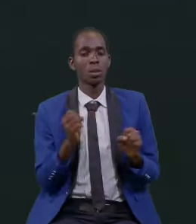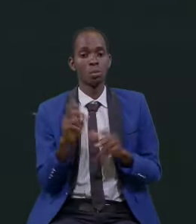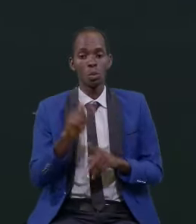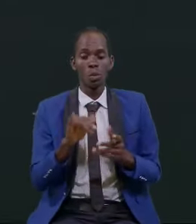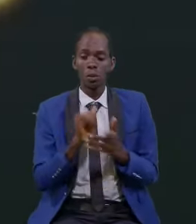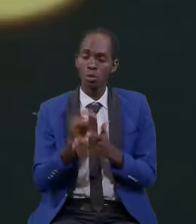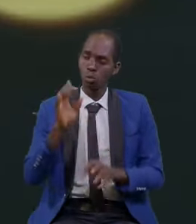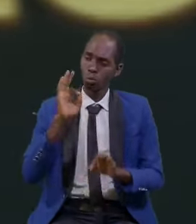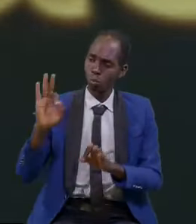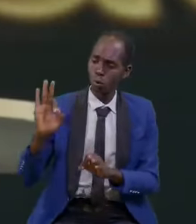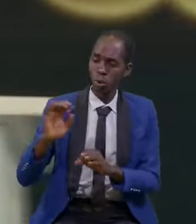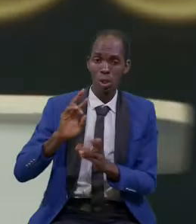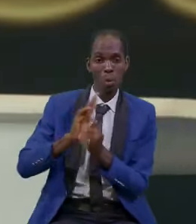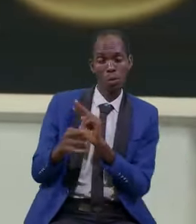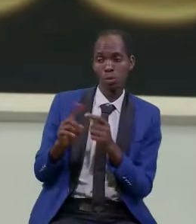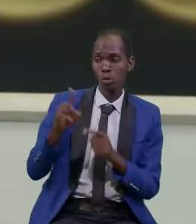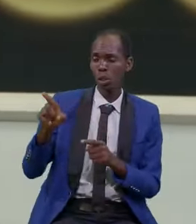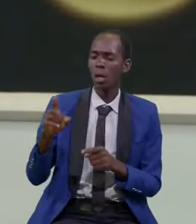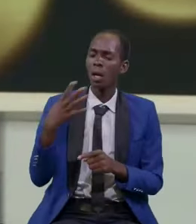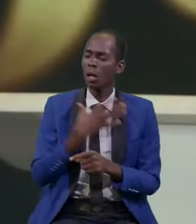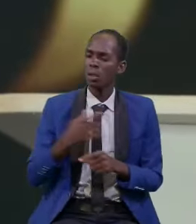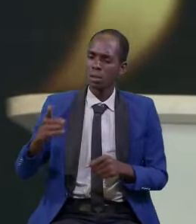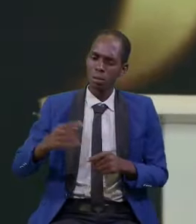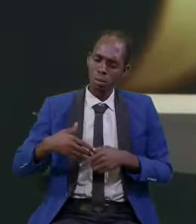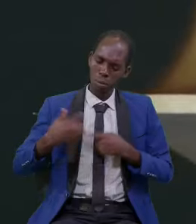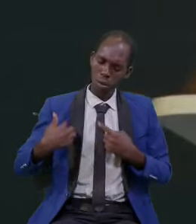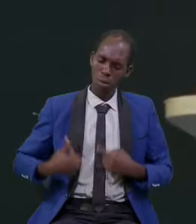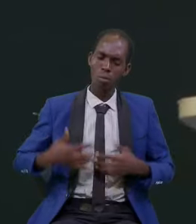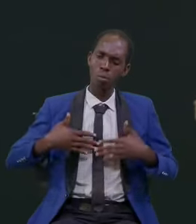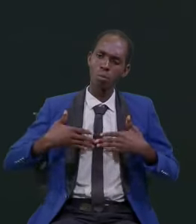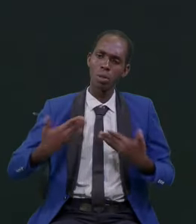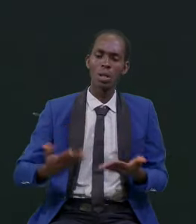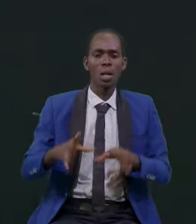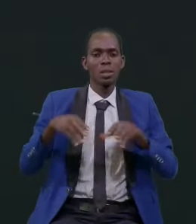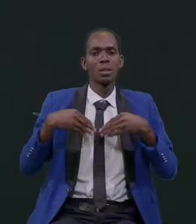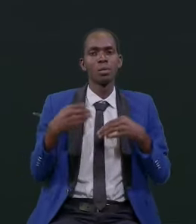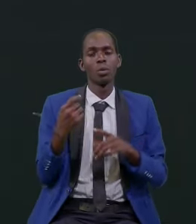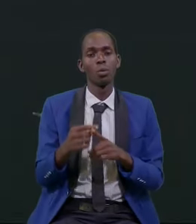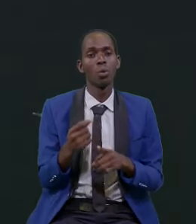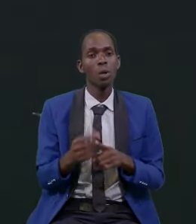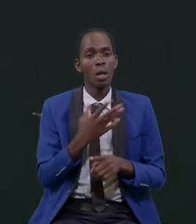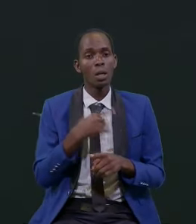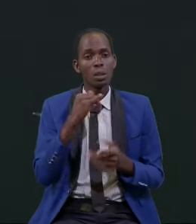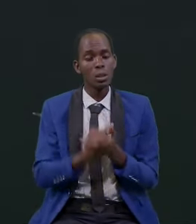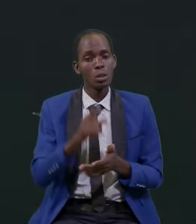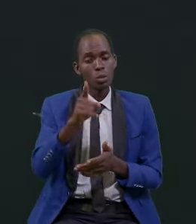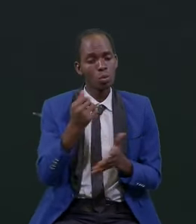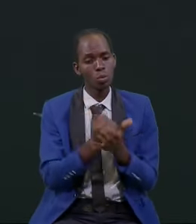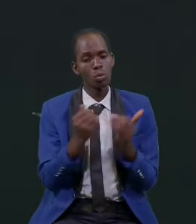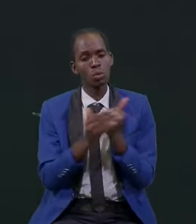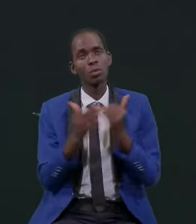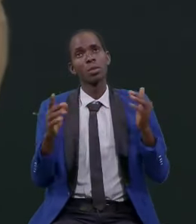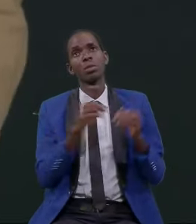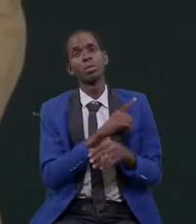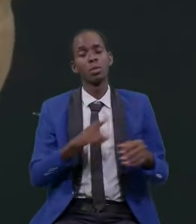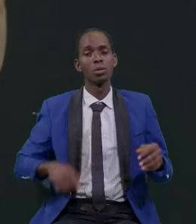ye crucified the Lord of life and the Lord of glory, and they joyfully received the